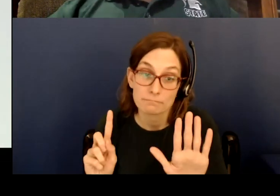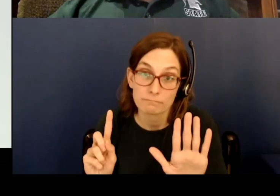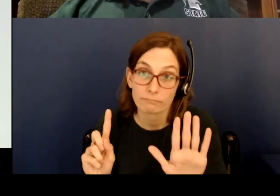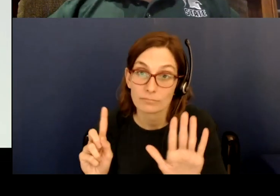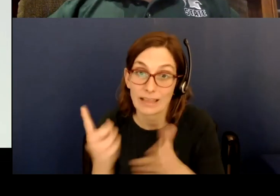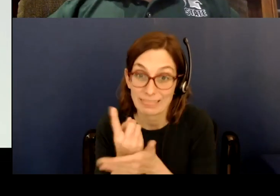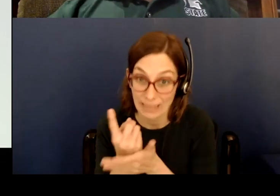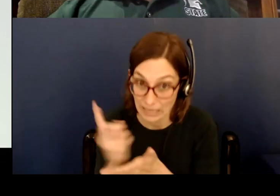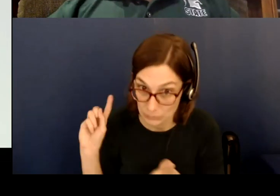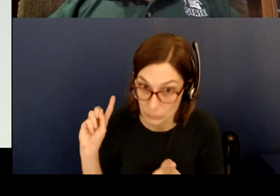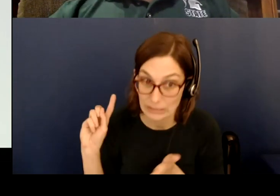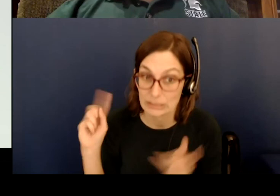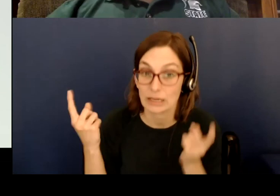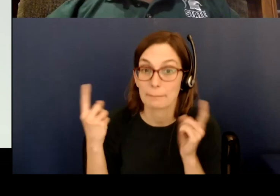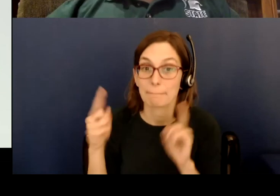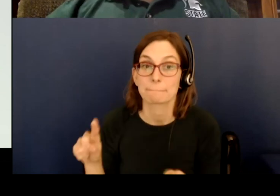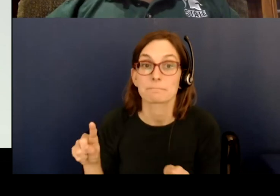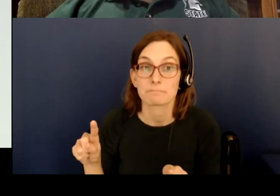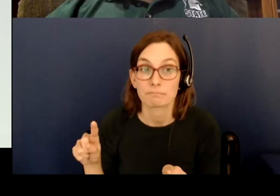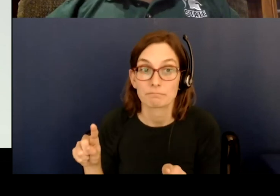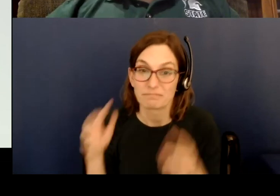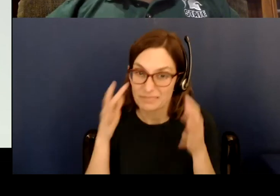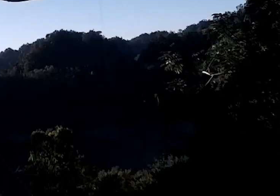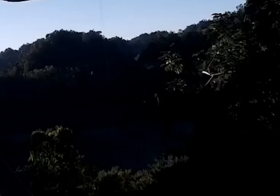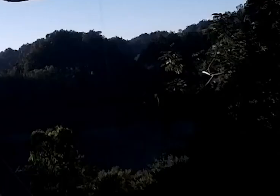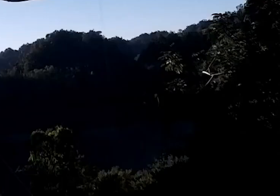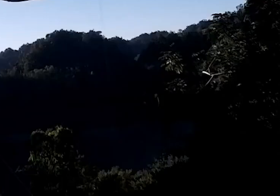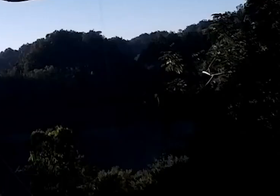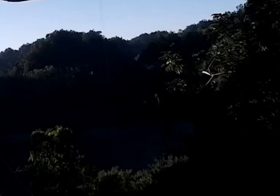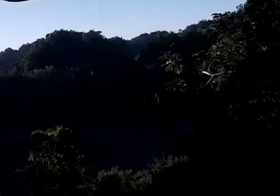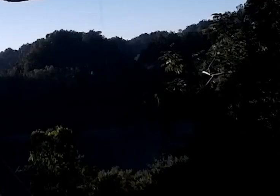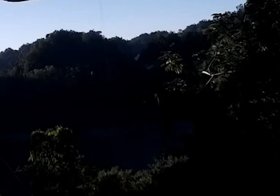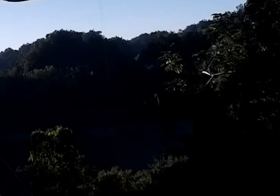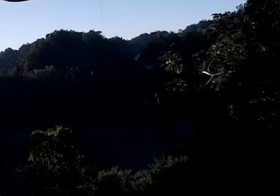last week, the decision was made for us.